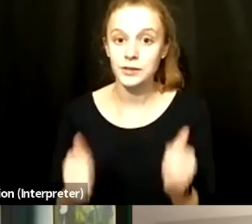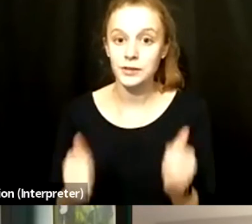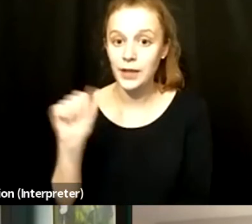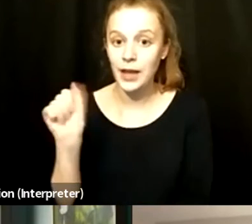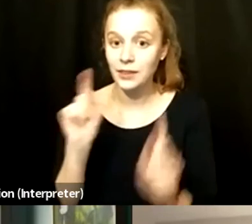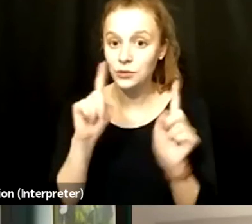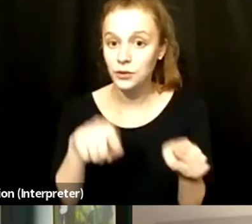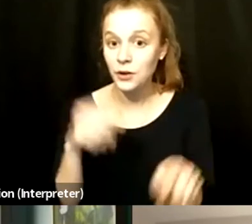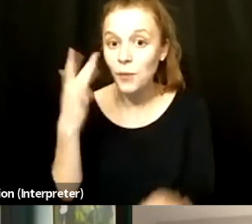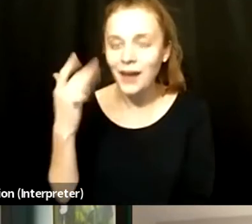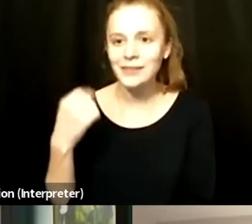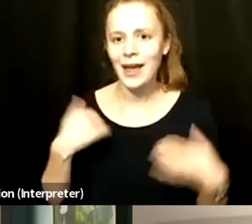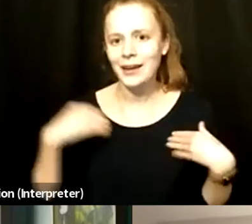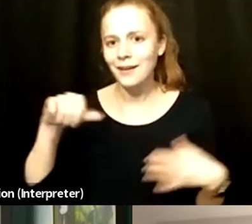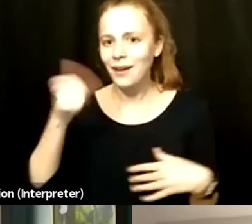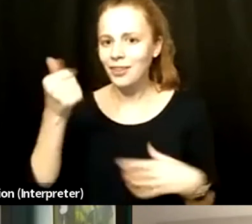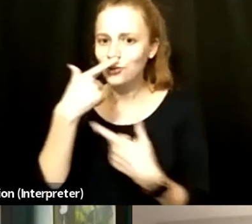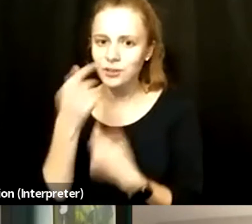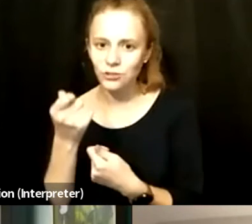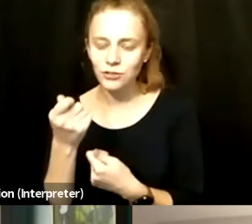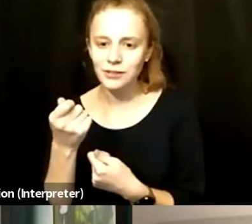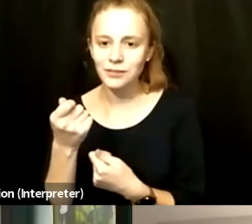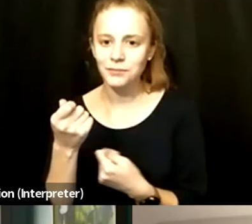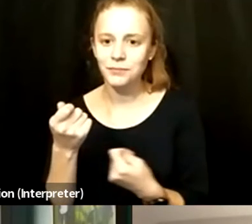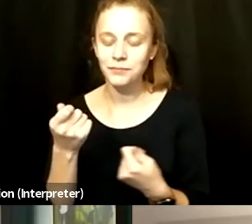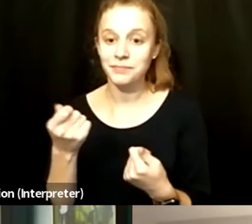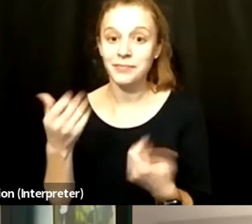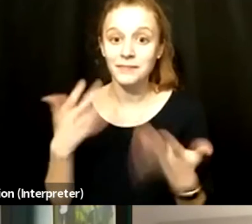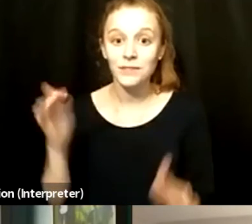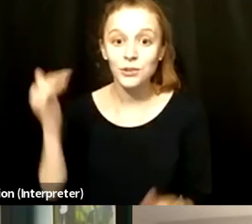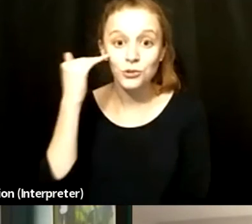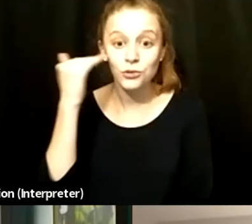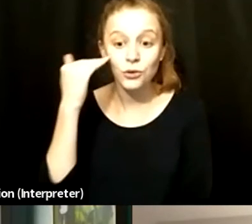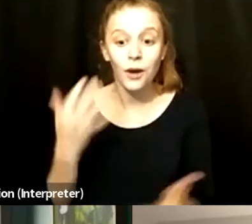other interests. And I knew that I wanted to